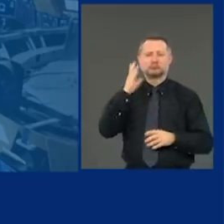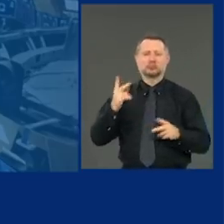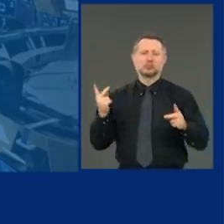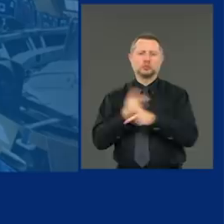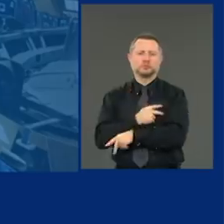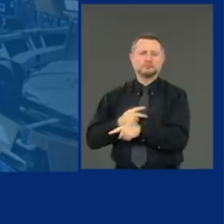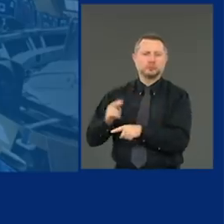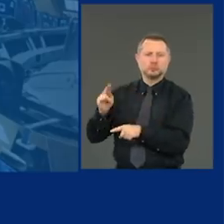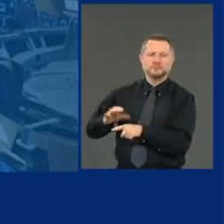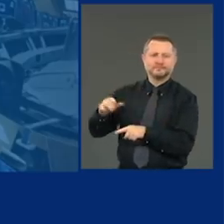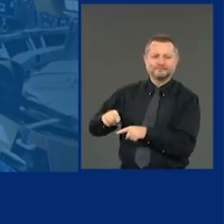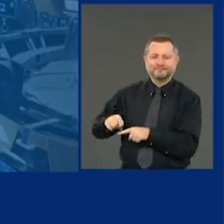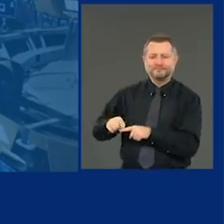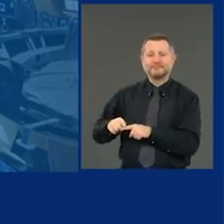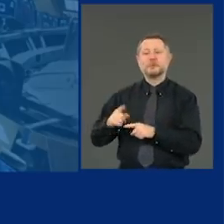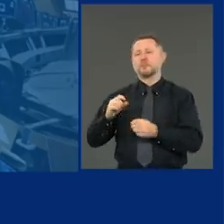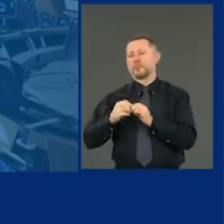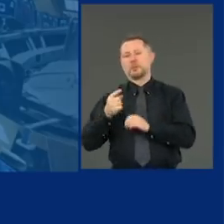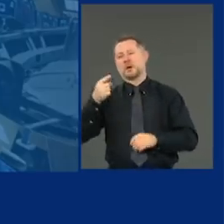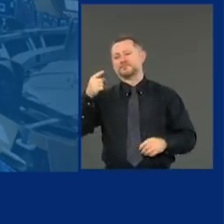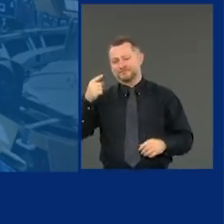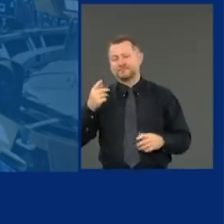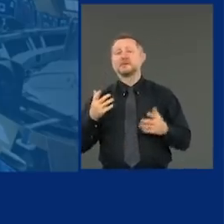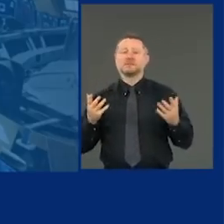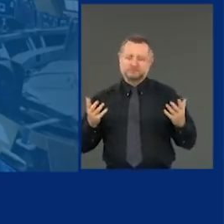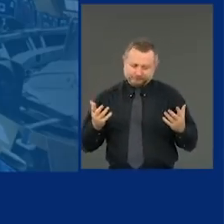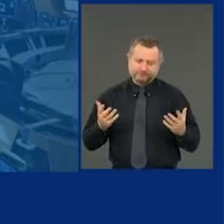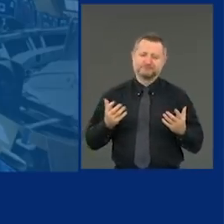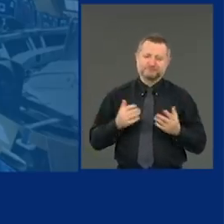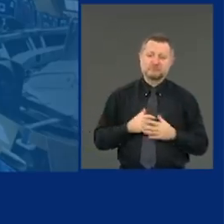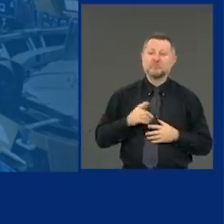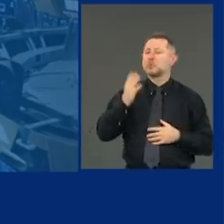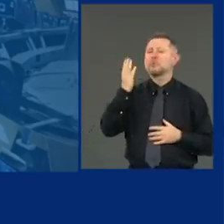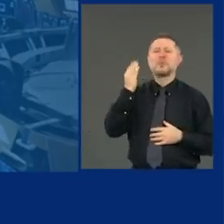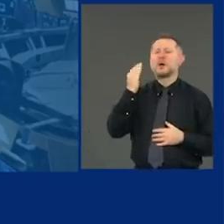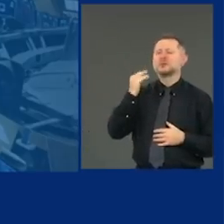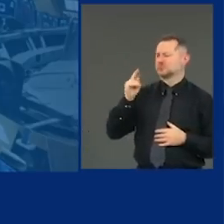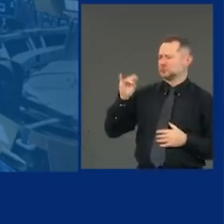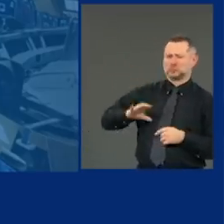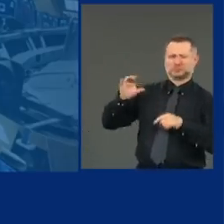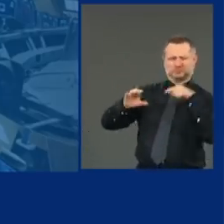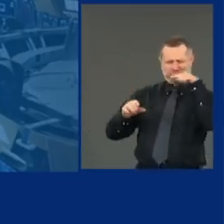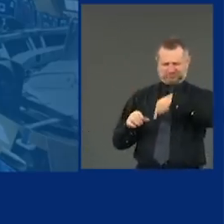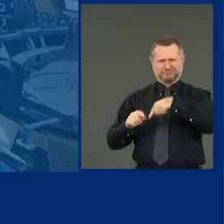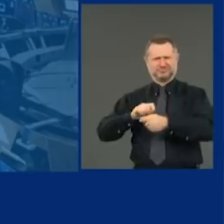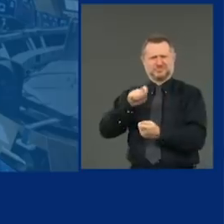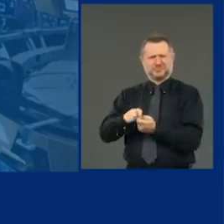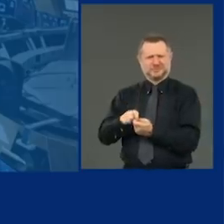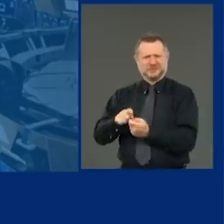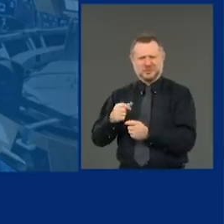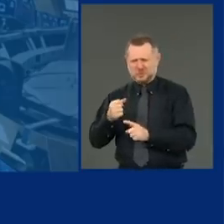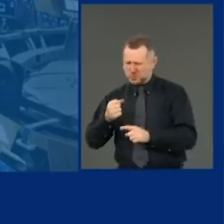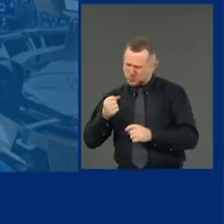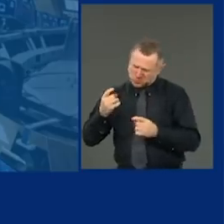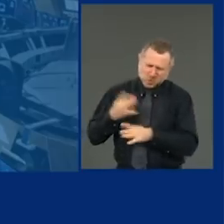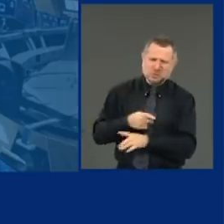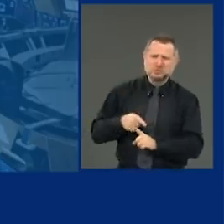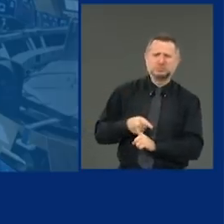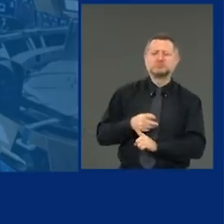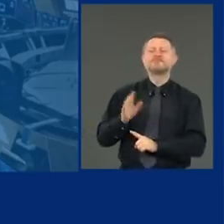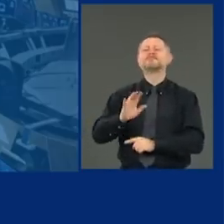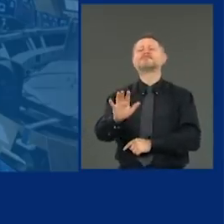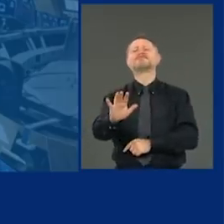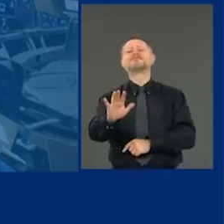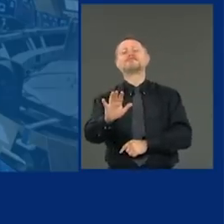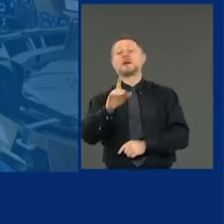in New York City. Again, nothing endemic to New York City. What happened in New York City was the virus was coming